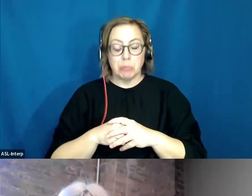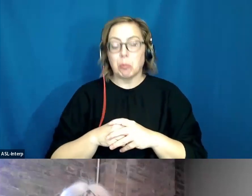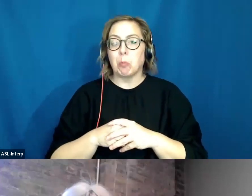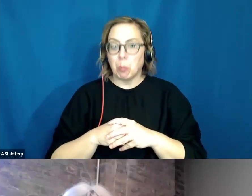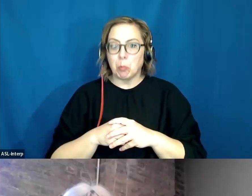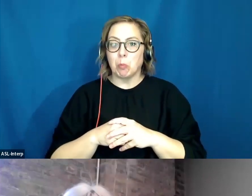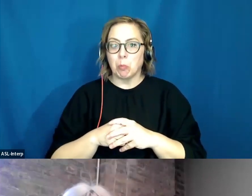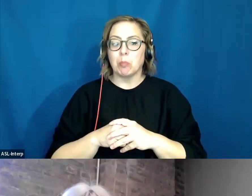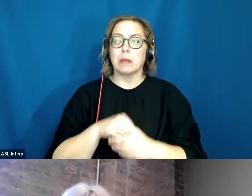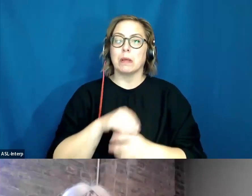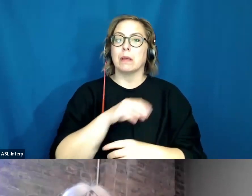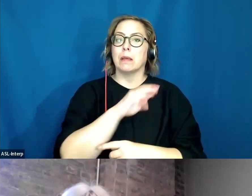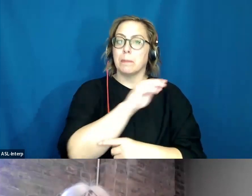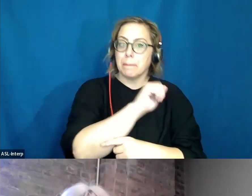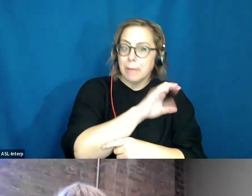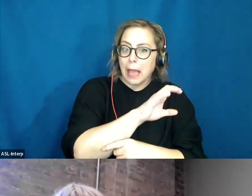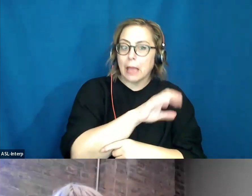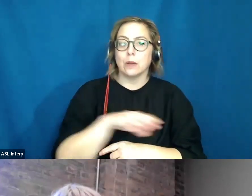I thought,